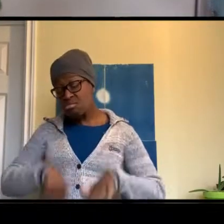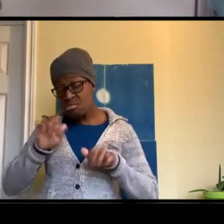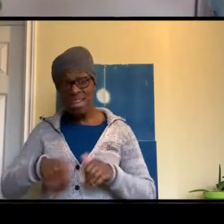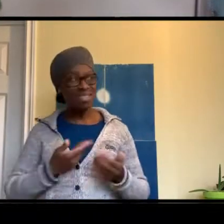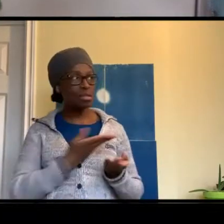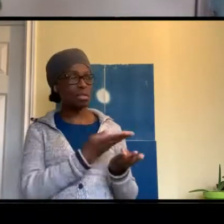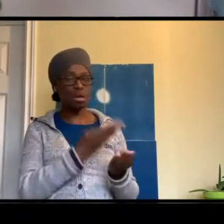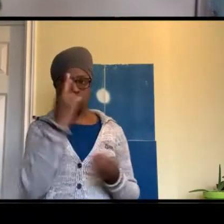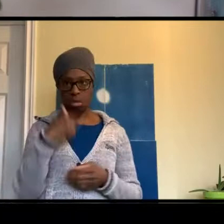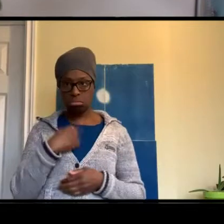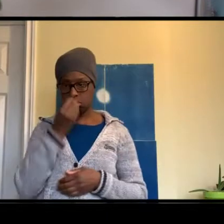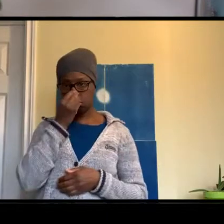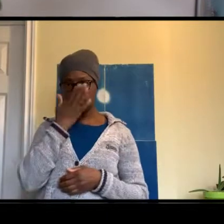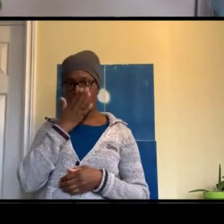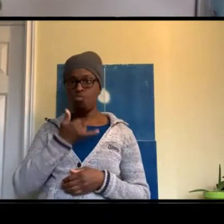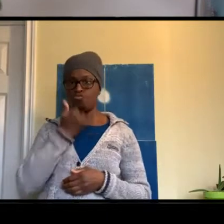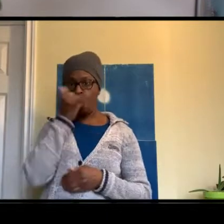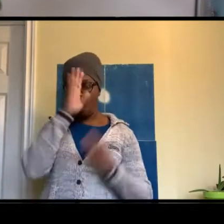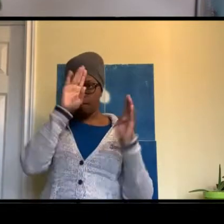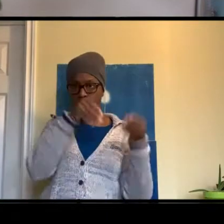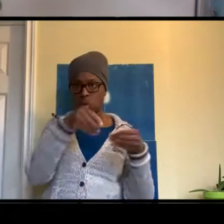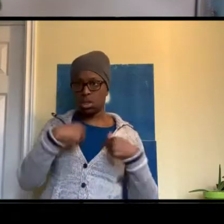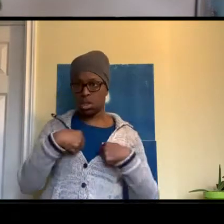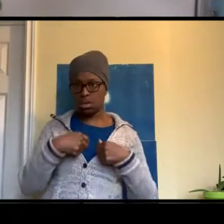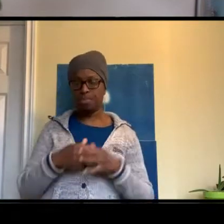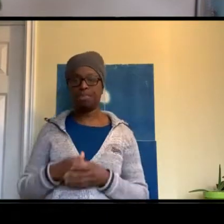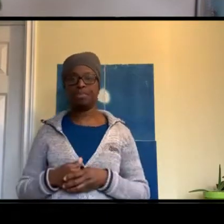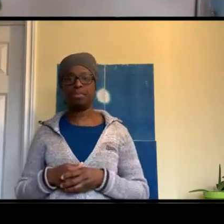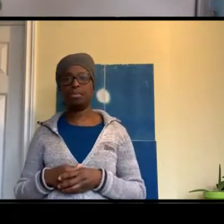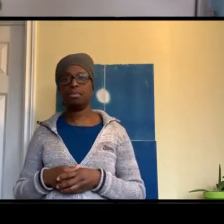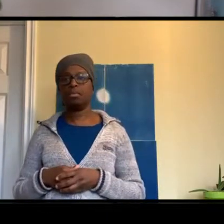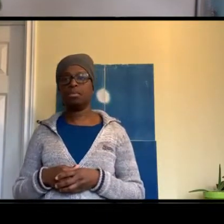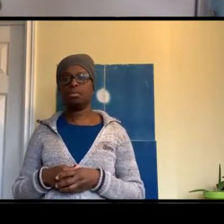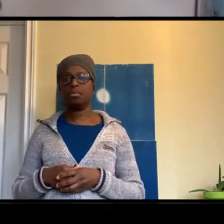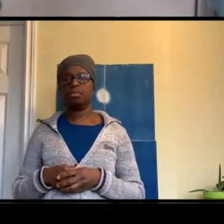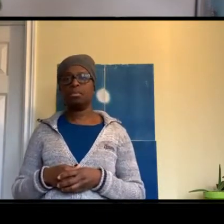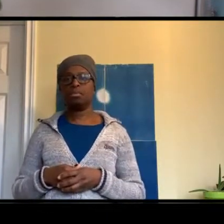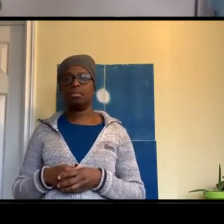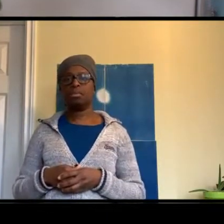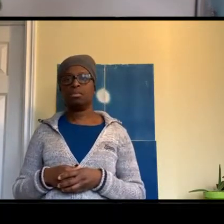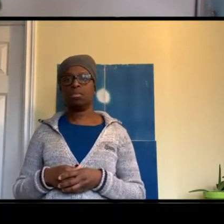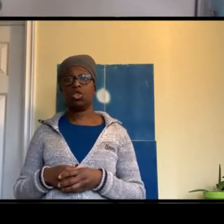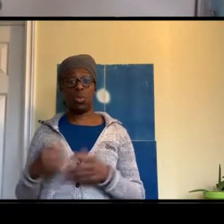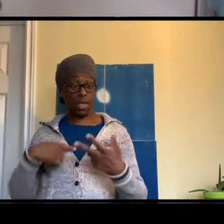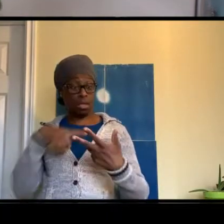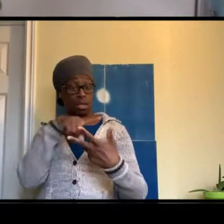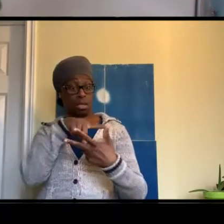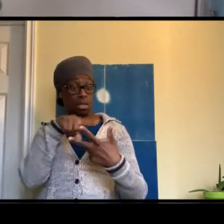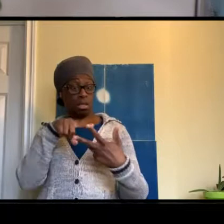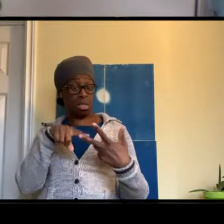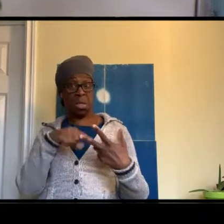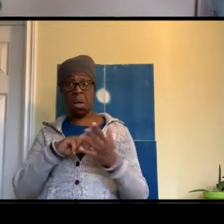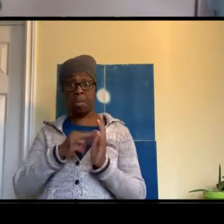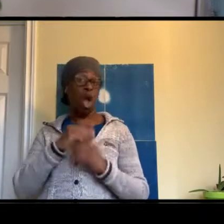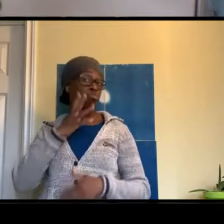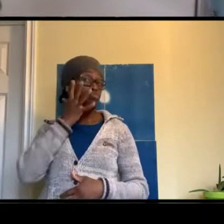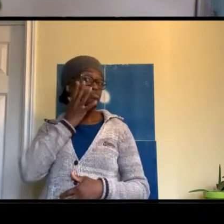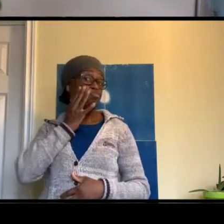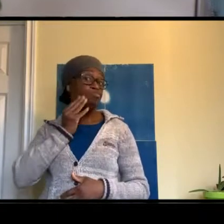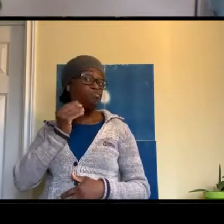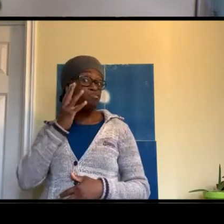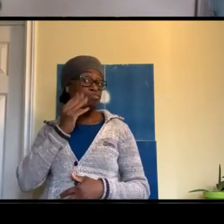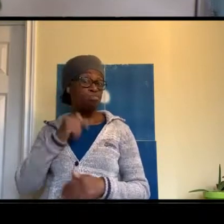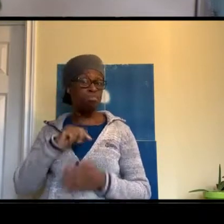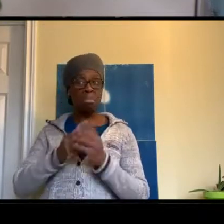So it says here in my notes, expertise in the sense need not to speak exclusively to record